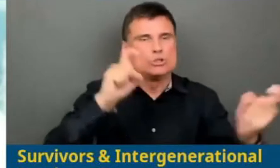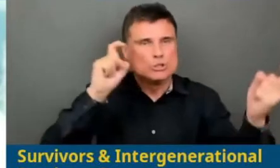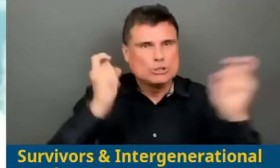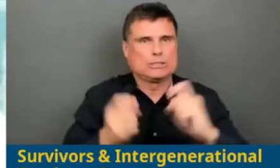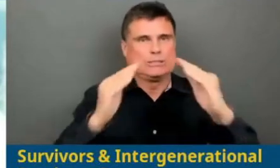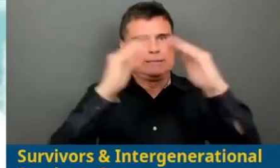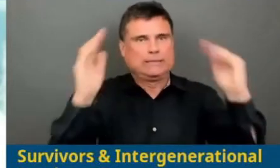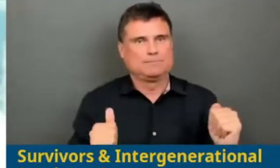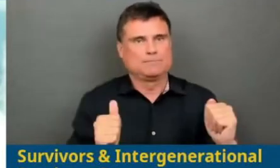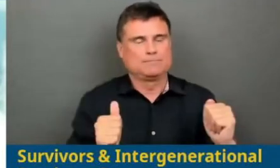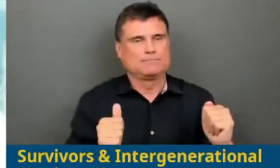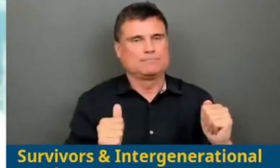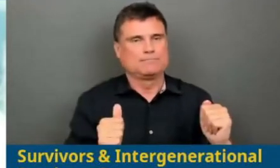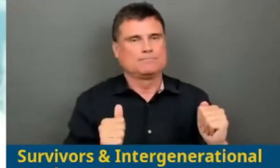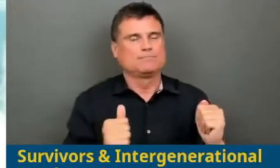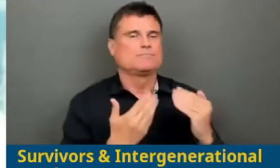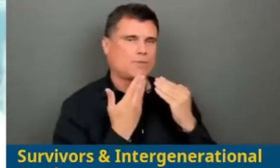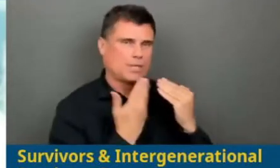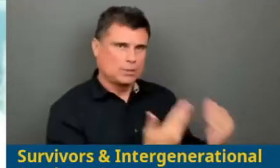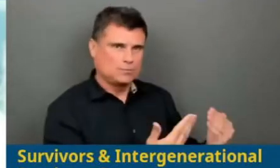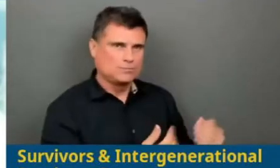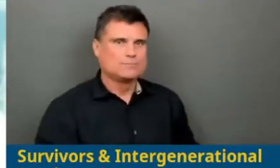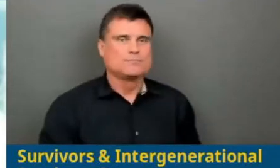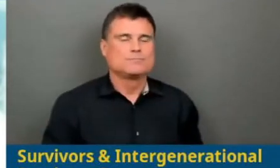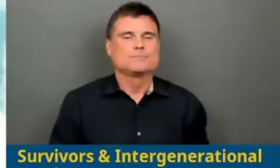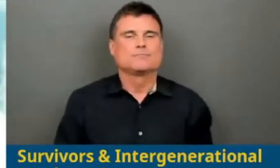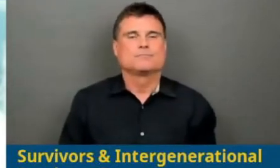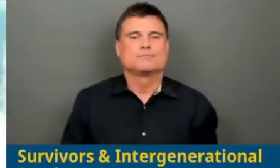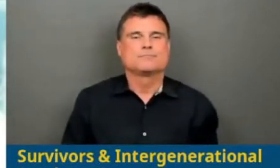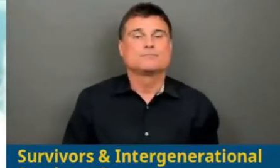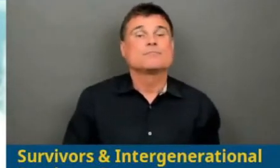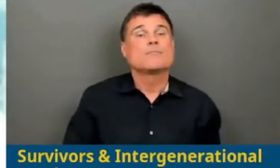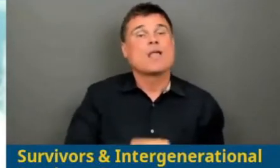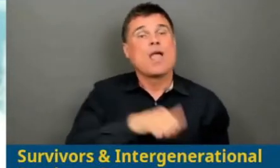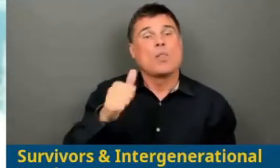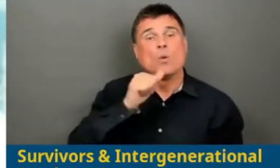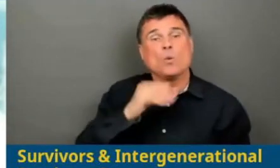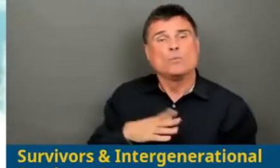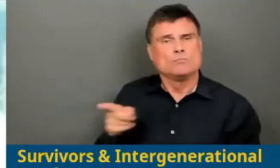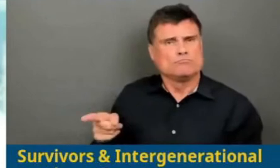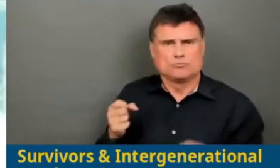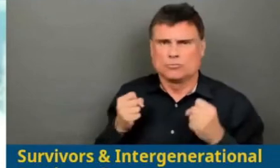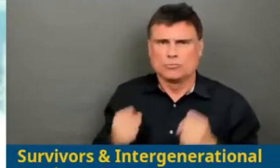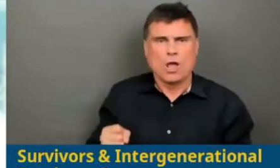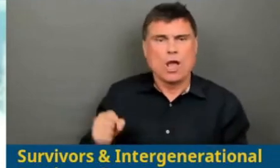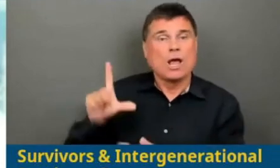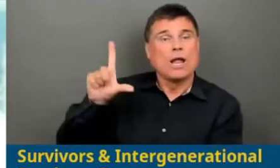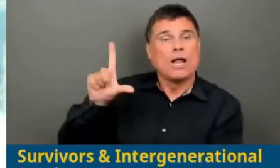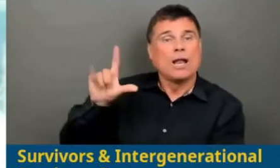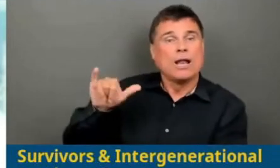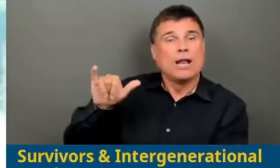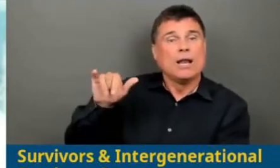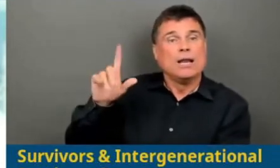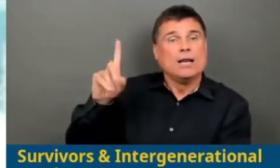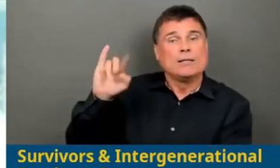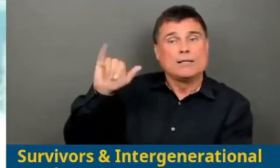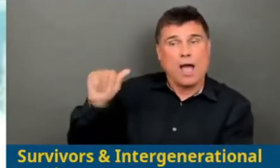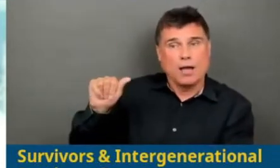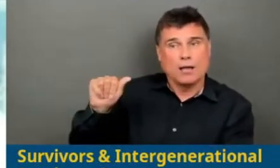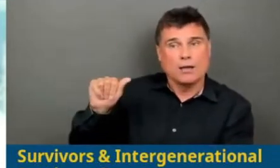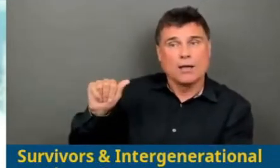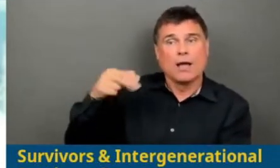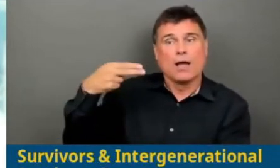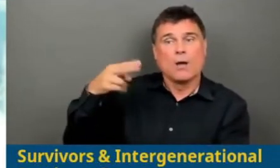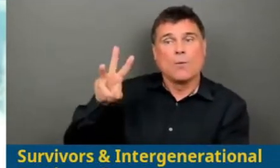Not joining us today, but also another fierce warrior is Lydia Sweetsome. She can't be here